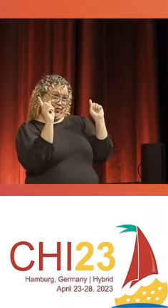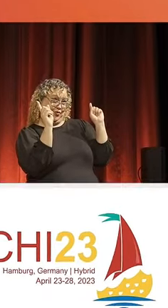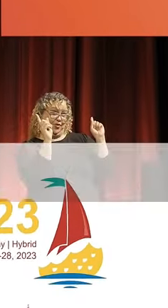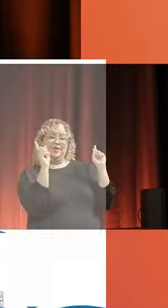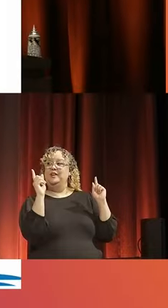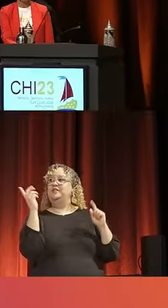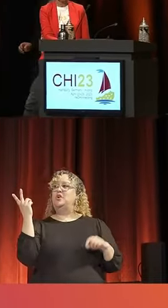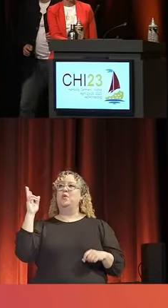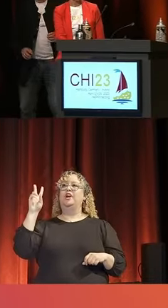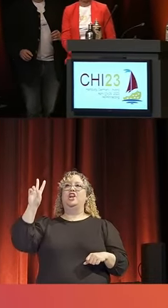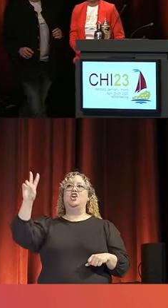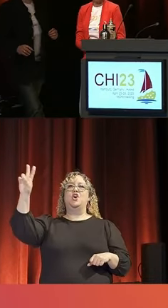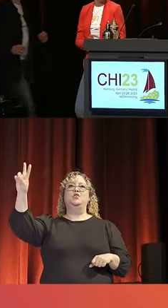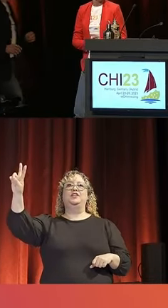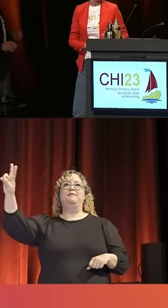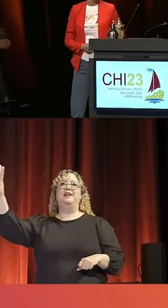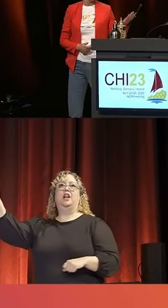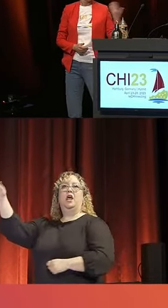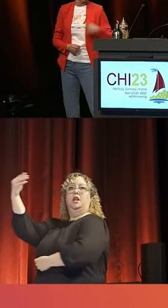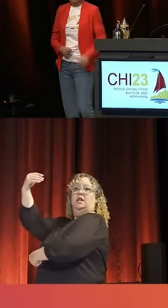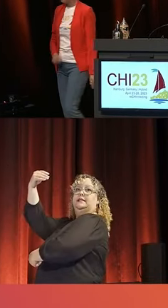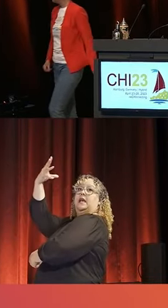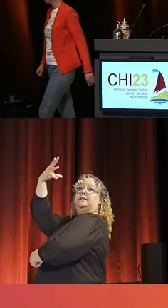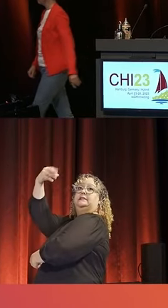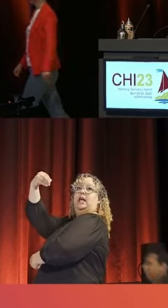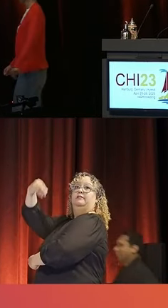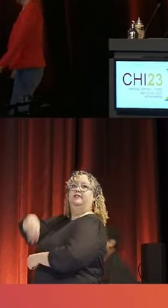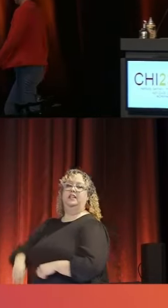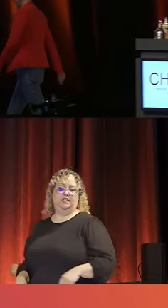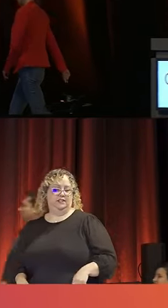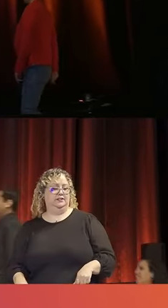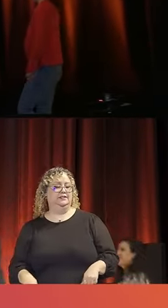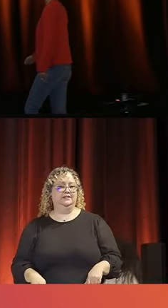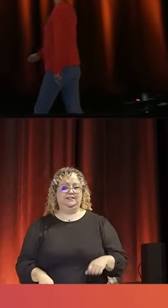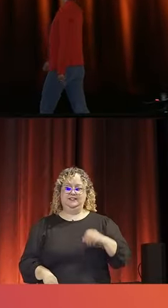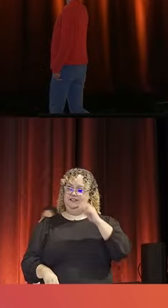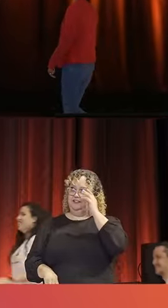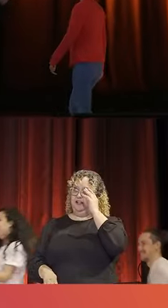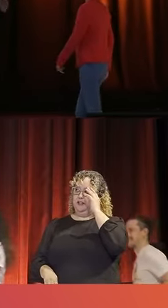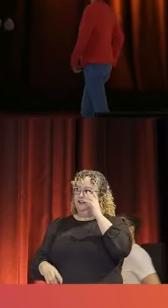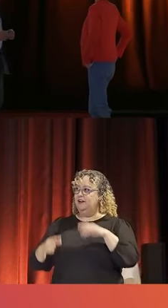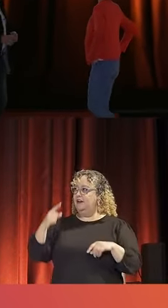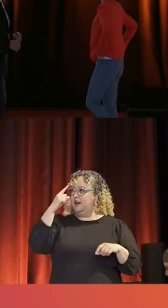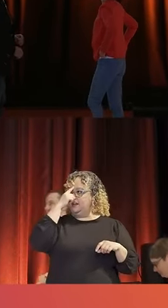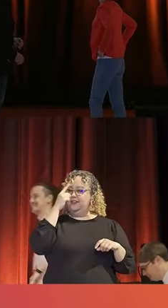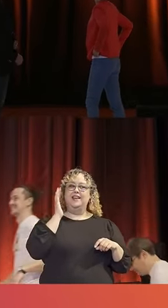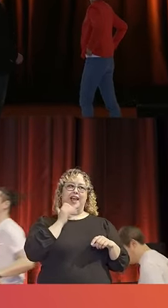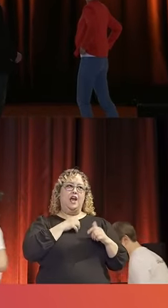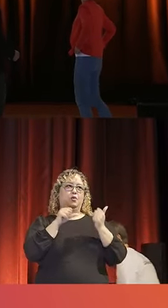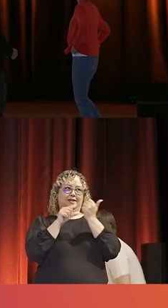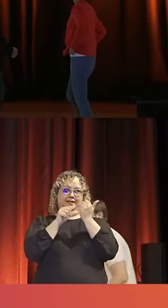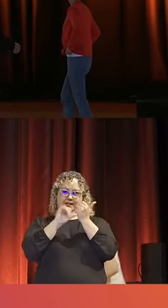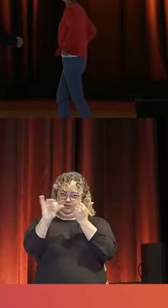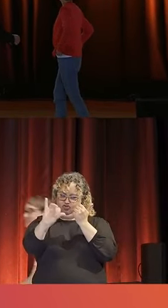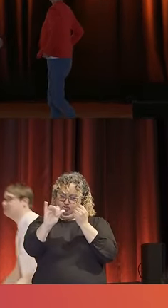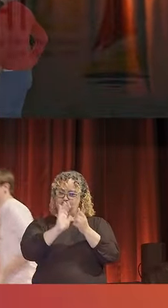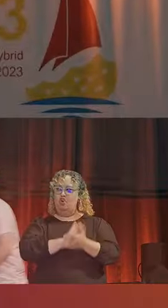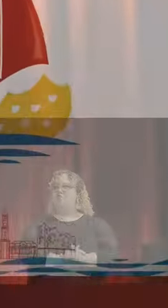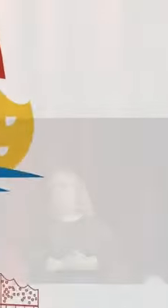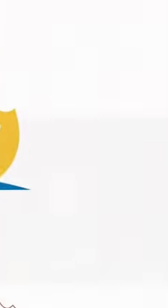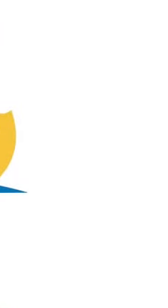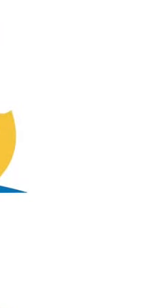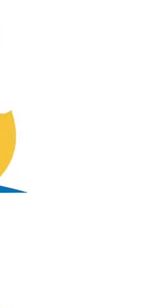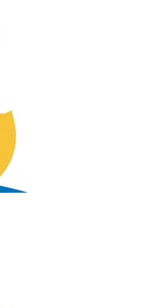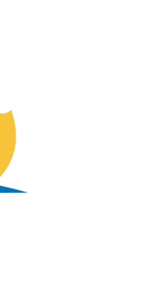go to the middle, and let's take a selfie. And I think we want to have our assistants.